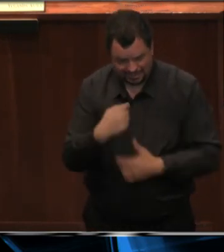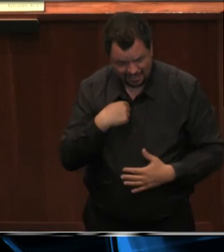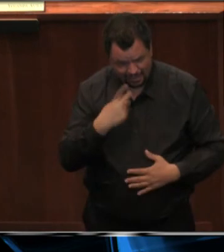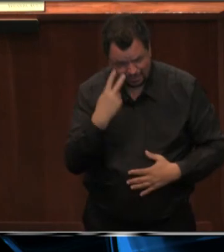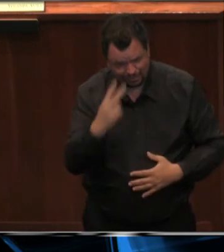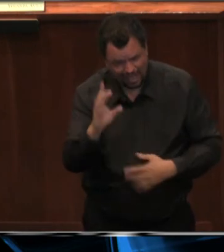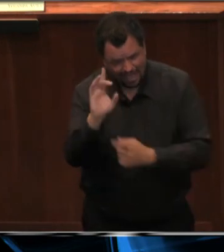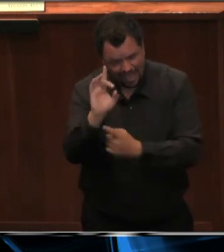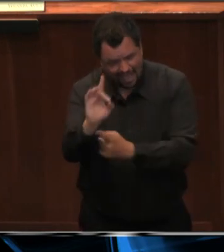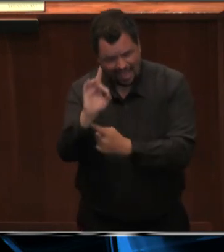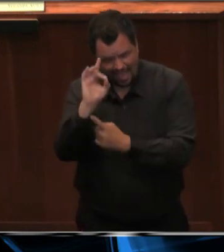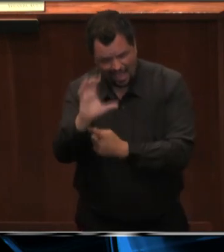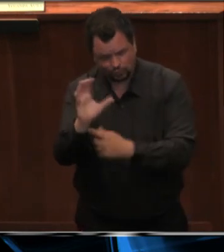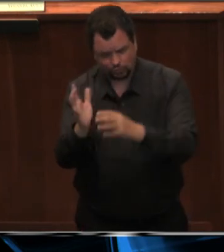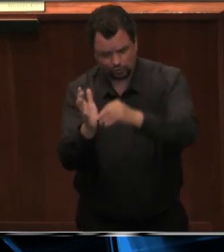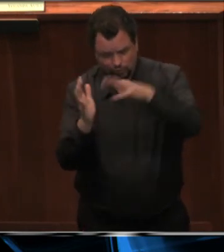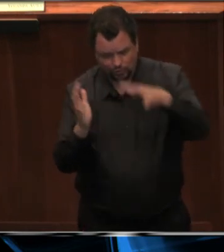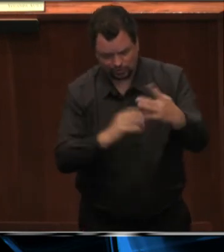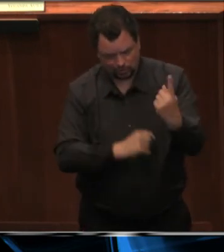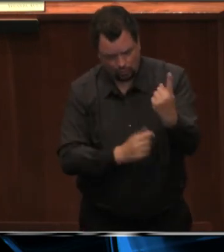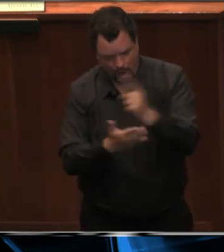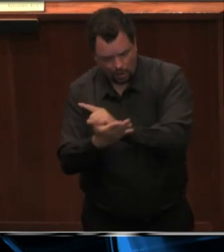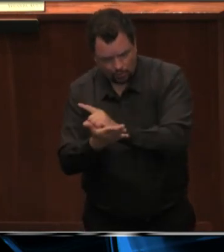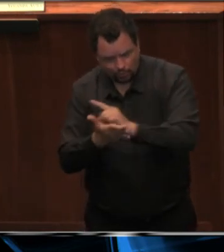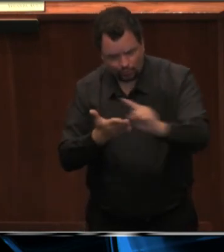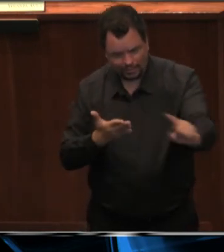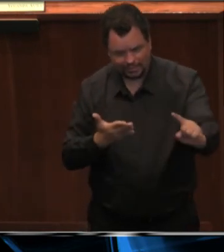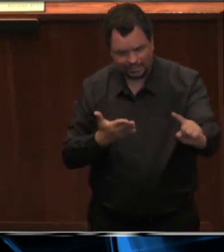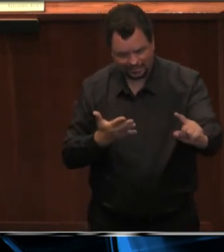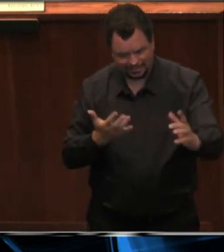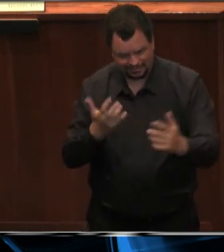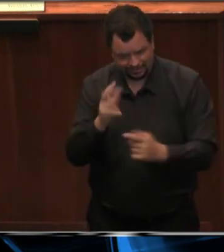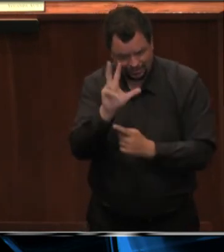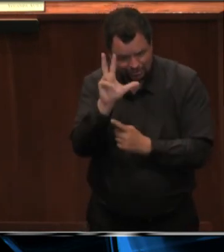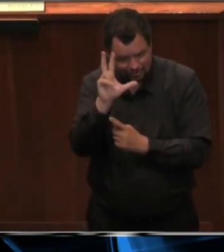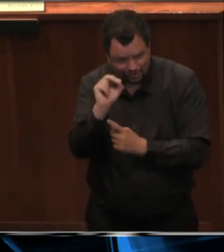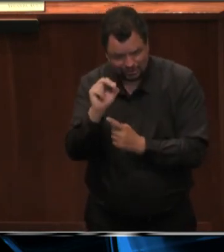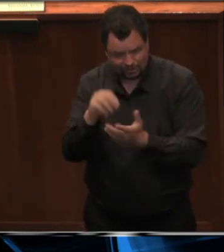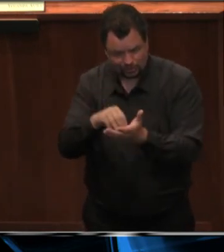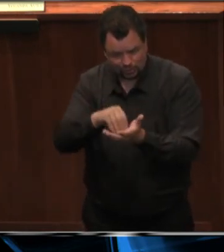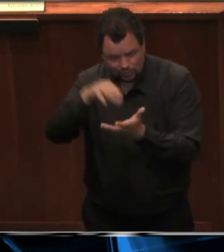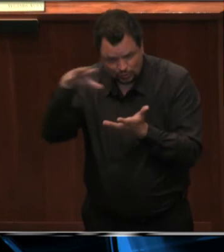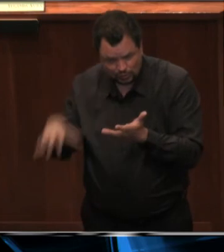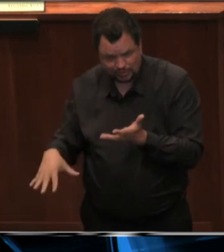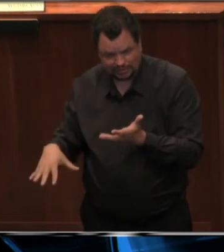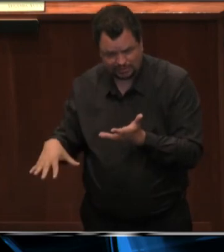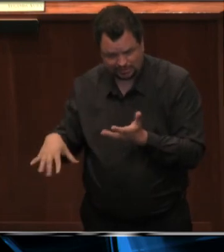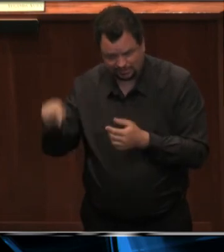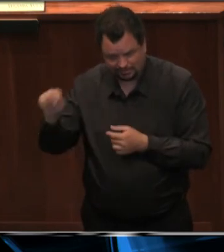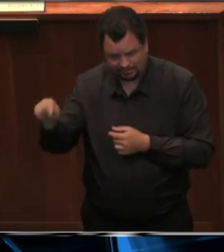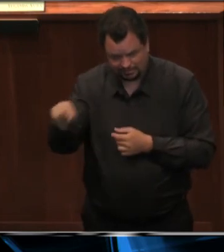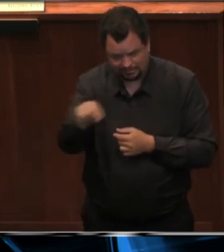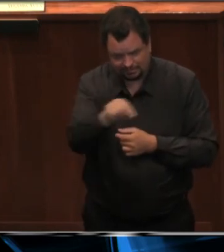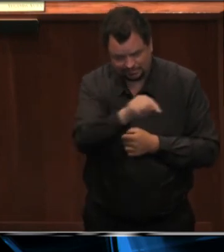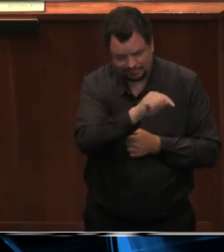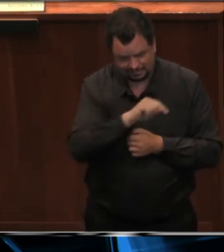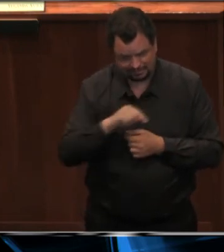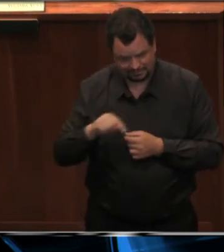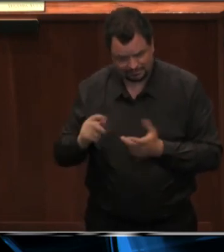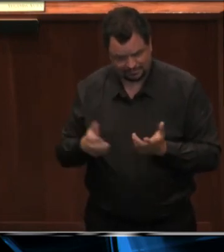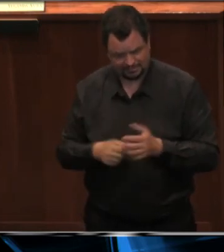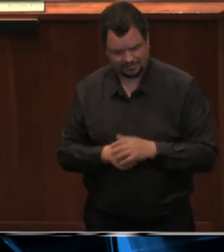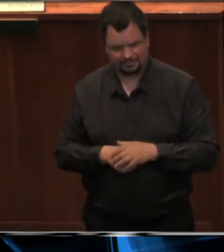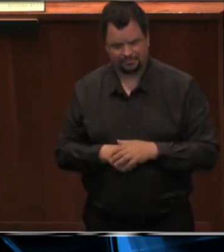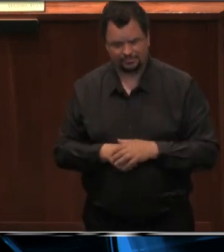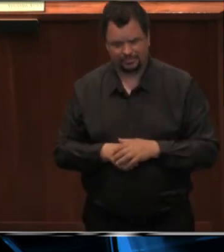period. Classes of 30 or more for 50 minutes a class. If I was an asymptomatic carrier or contagious, but not symptomatic yet,